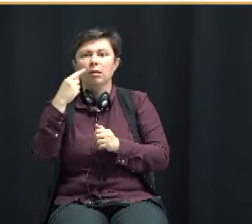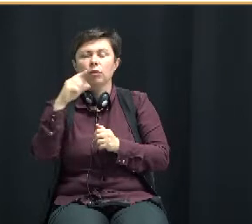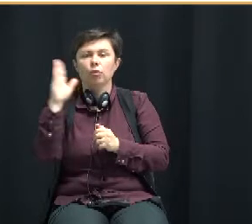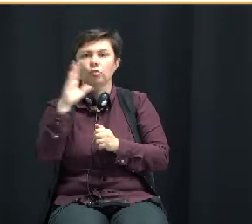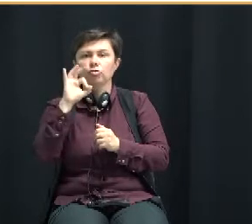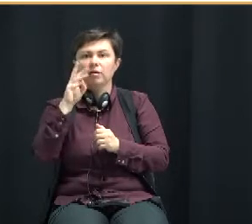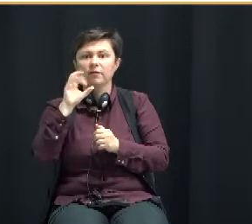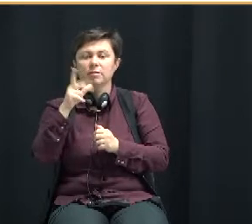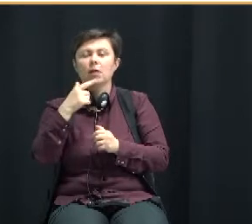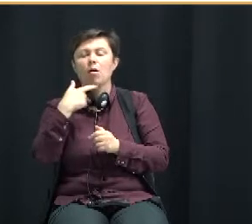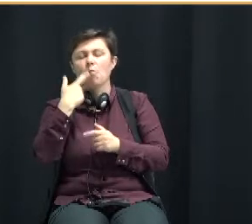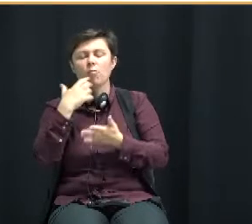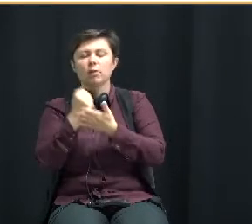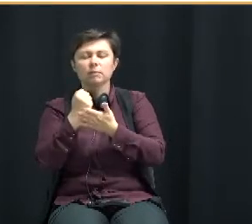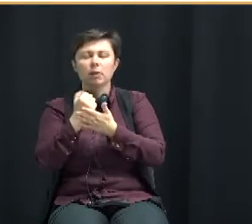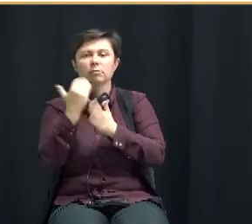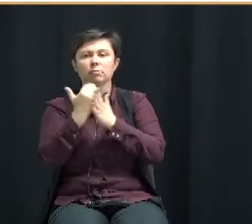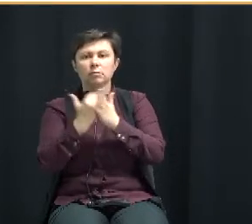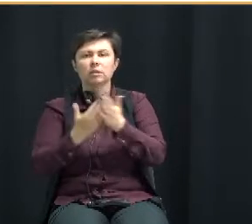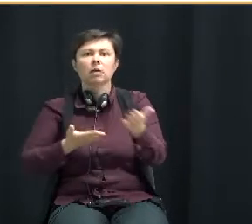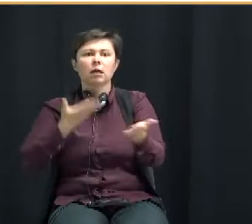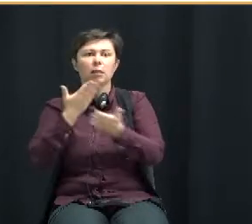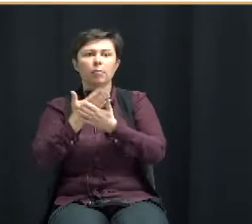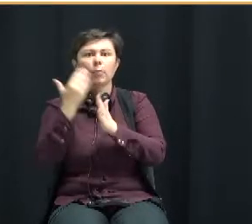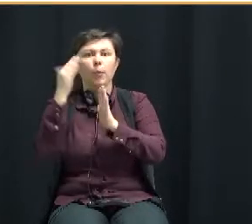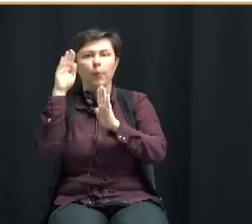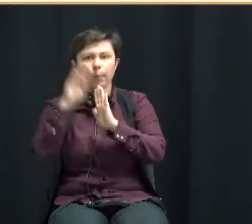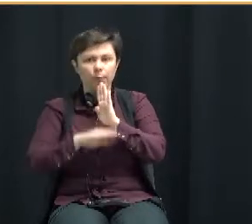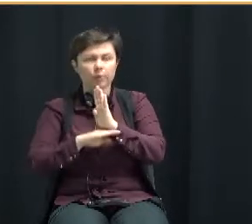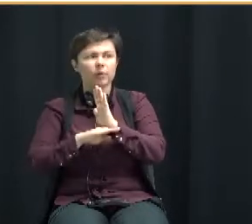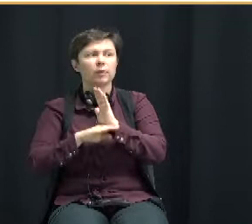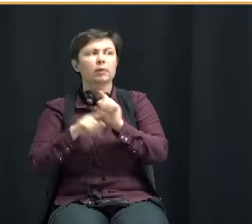Niedoszewska to talk about legal issues.